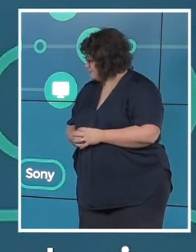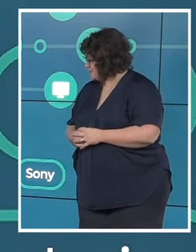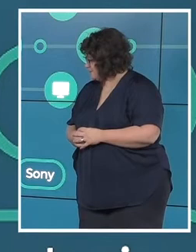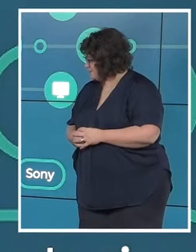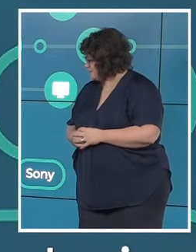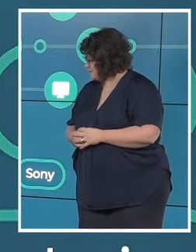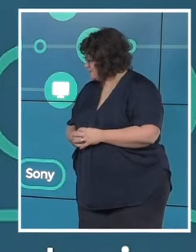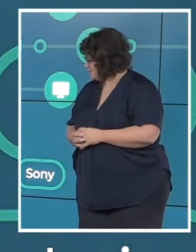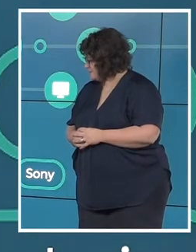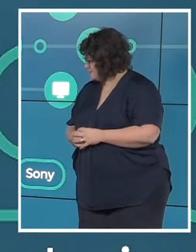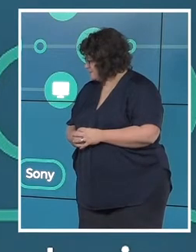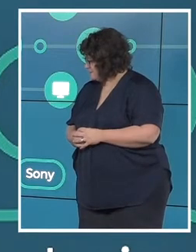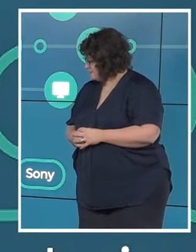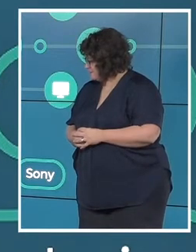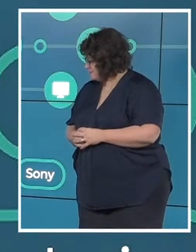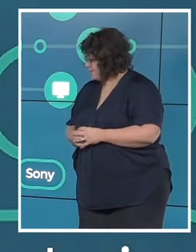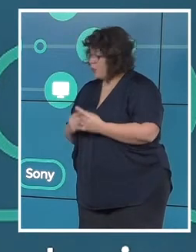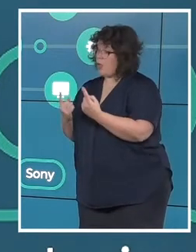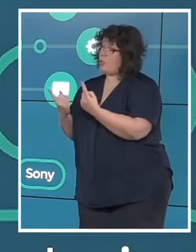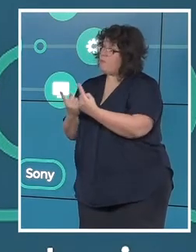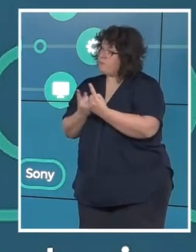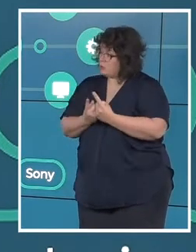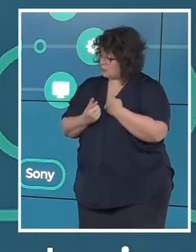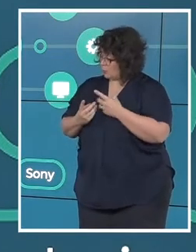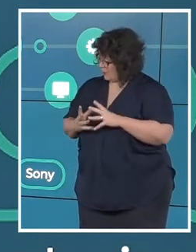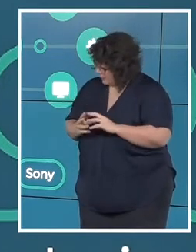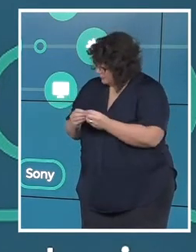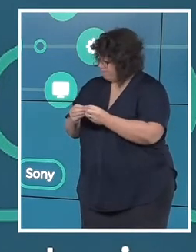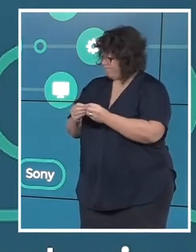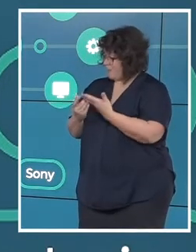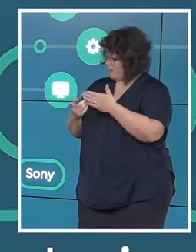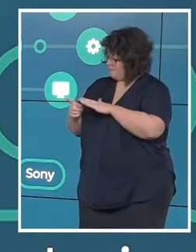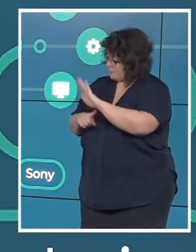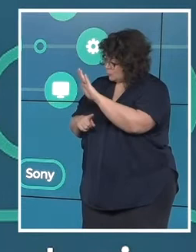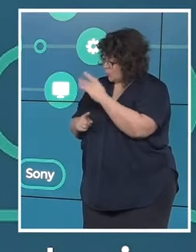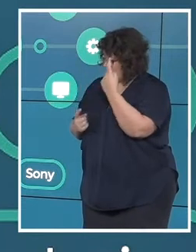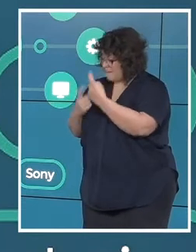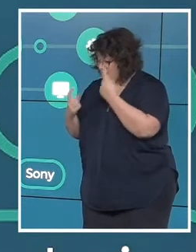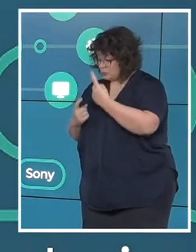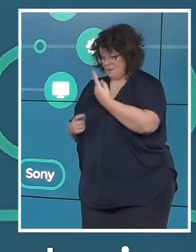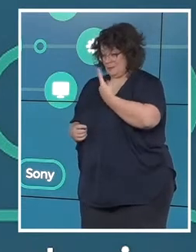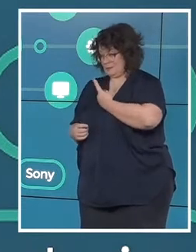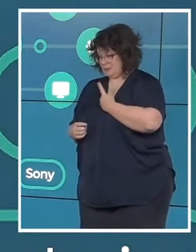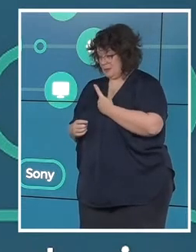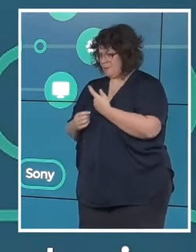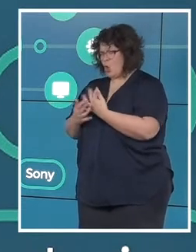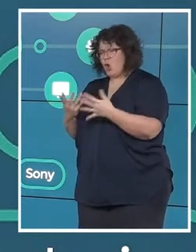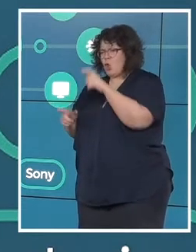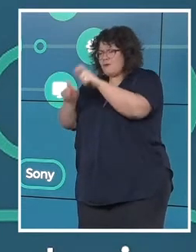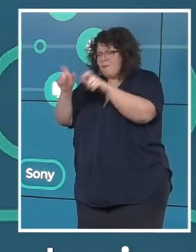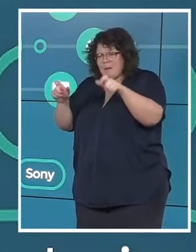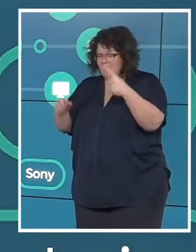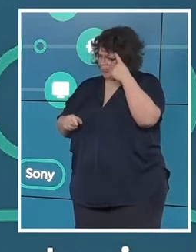ourselves. A lot of people think of disability at the very end, and that doesn't really lead to great